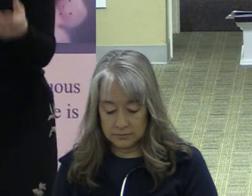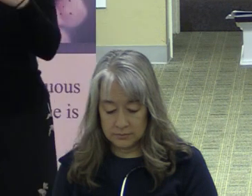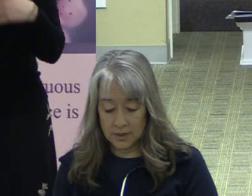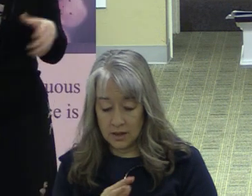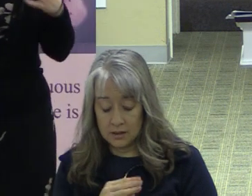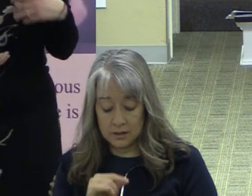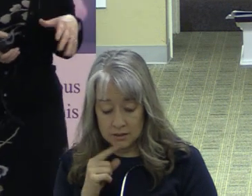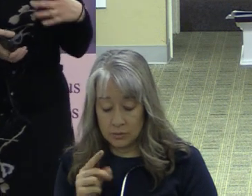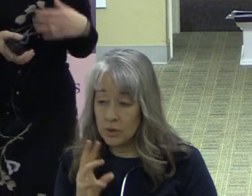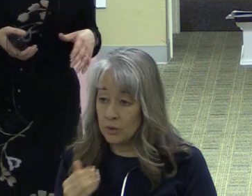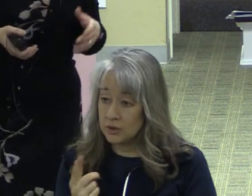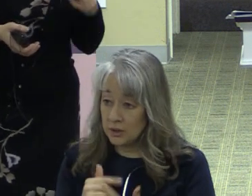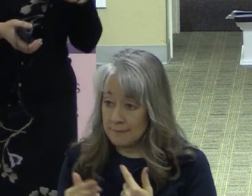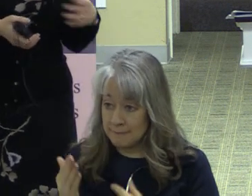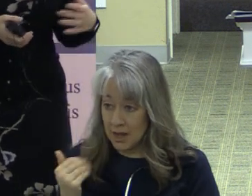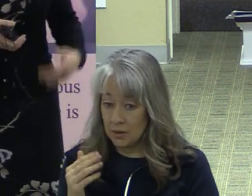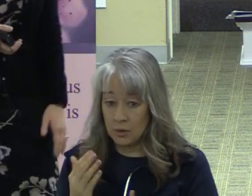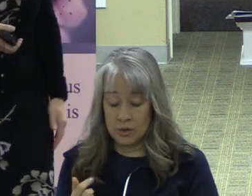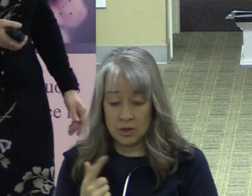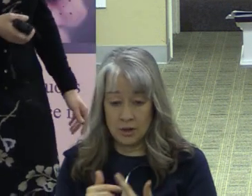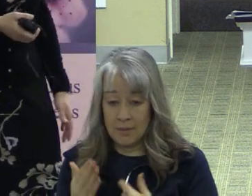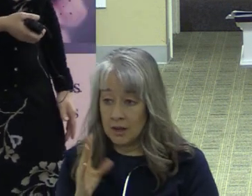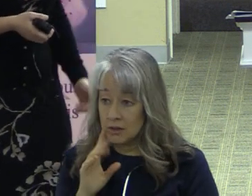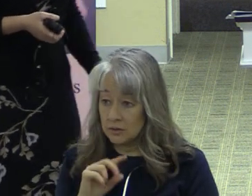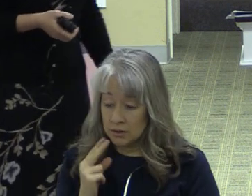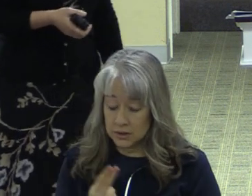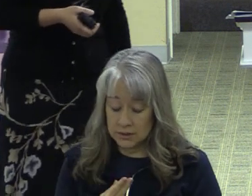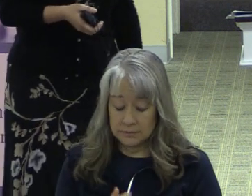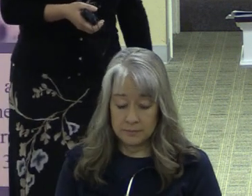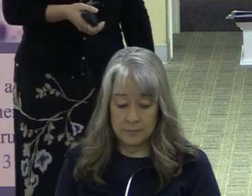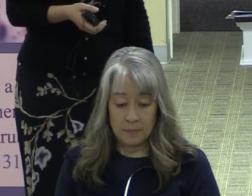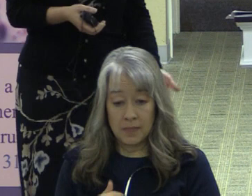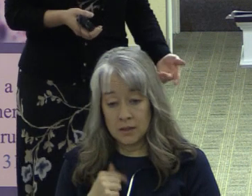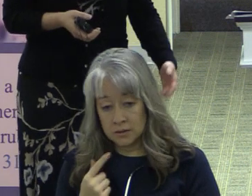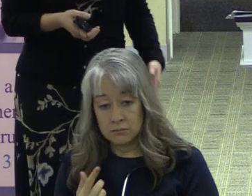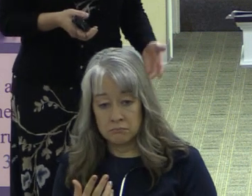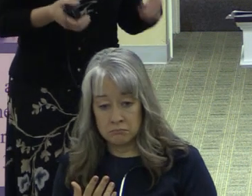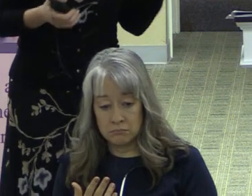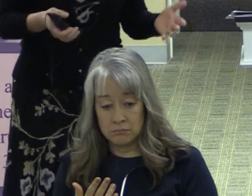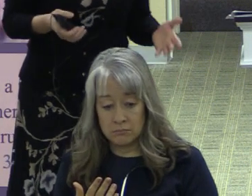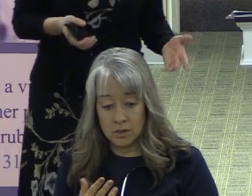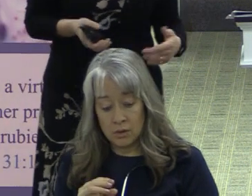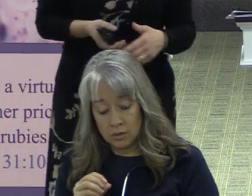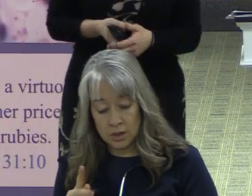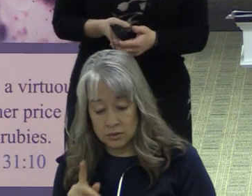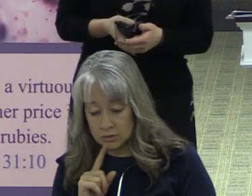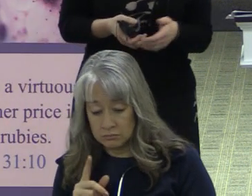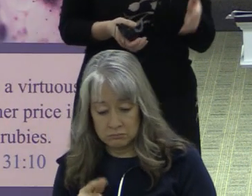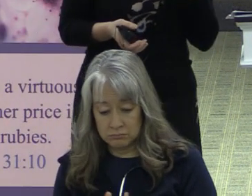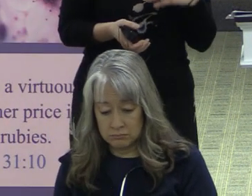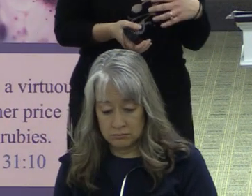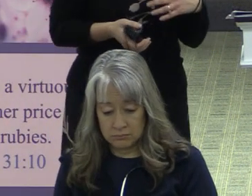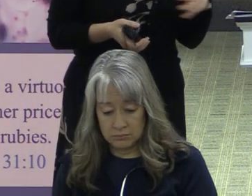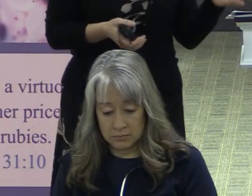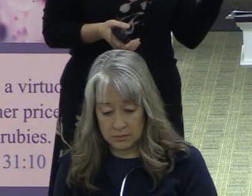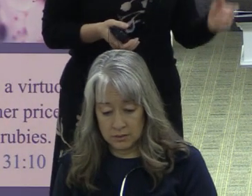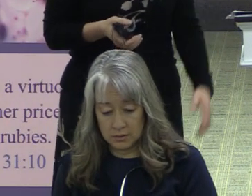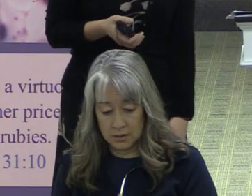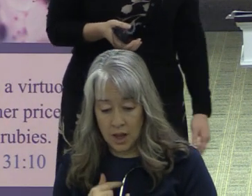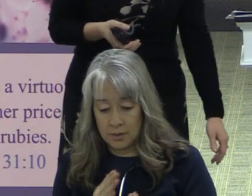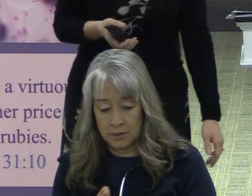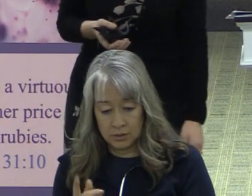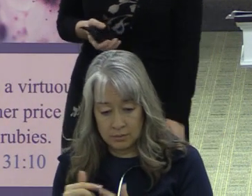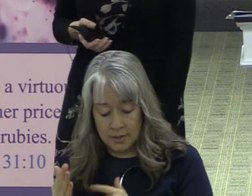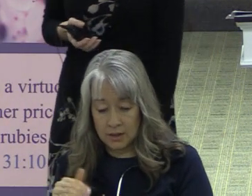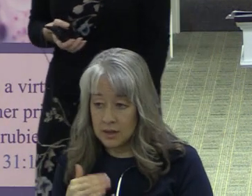and they said, we want you to come back. We want you to come back and talk to us. And I said, you know, okay, sure. And I planned